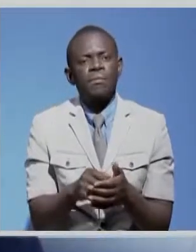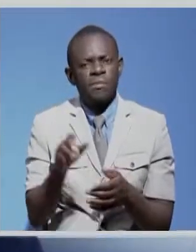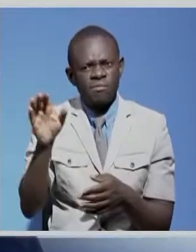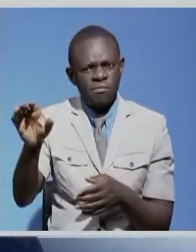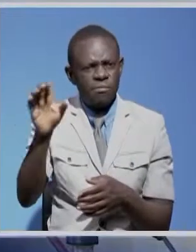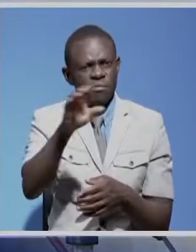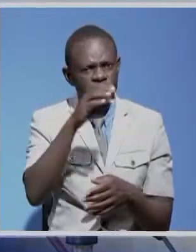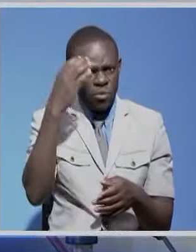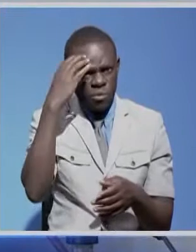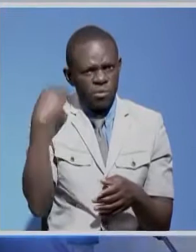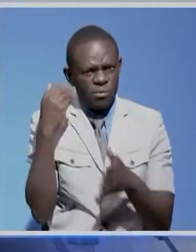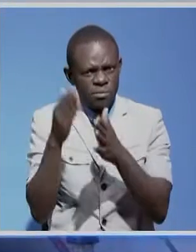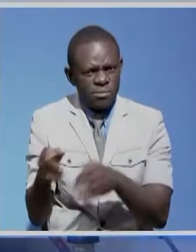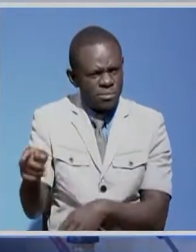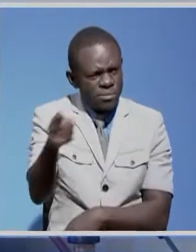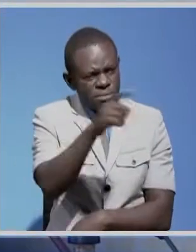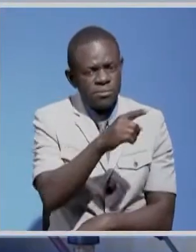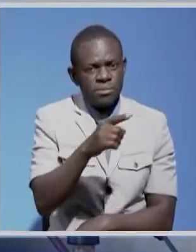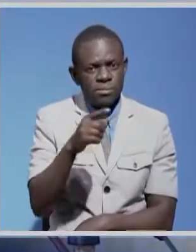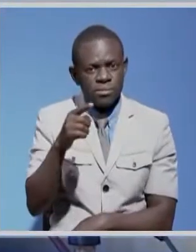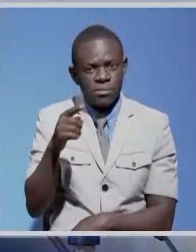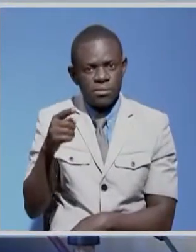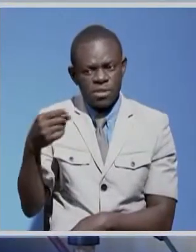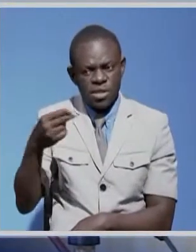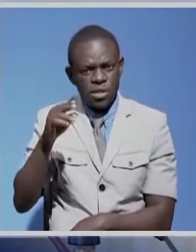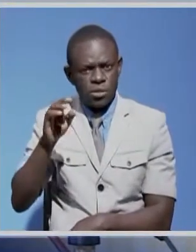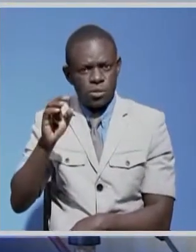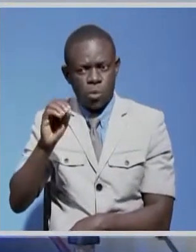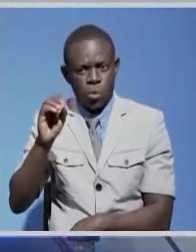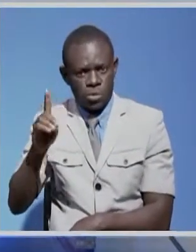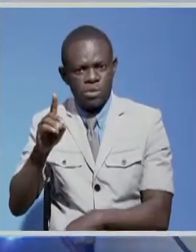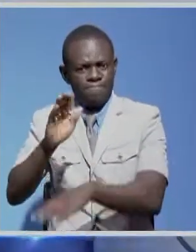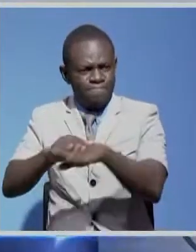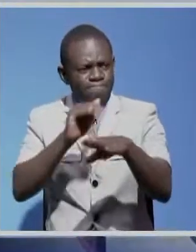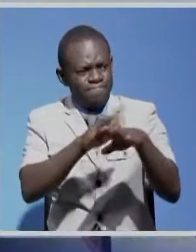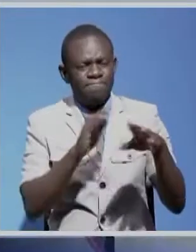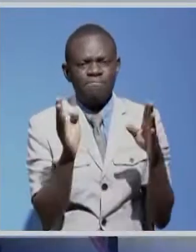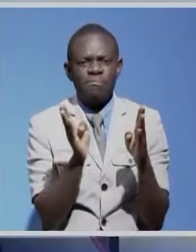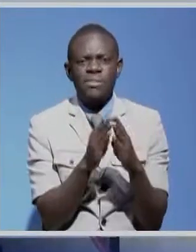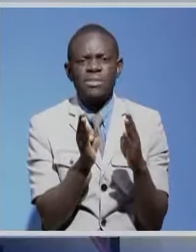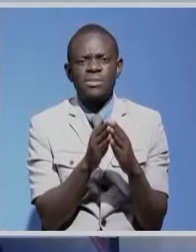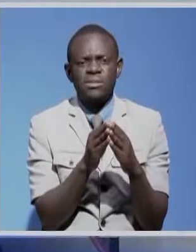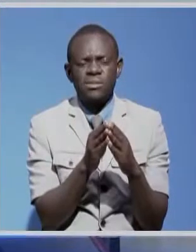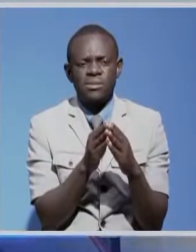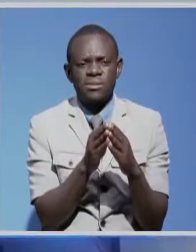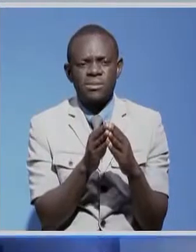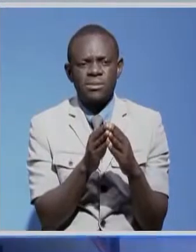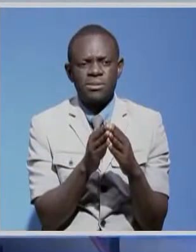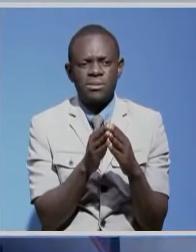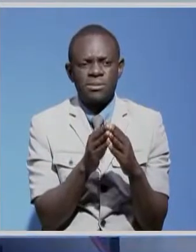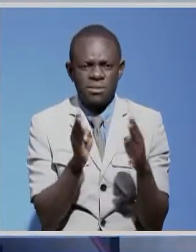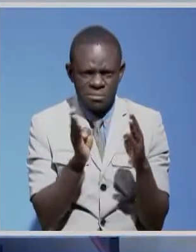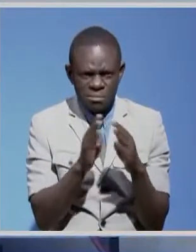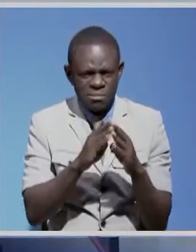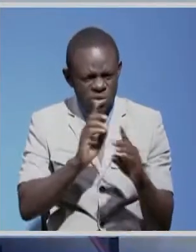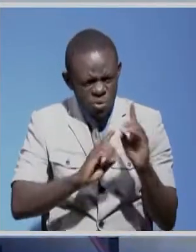provinces, and this meeting was held in a congregate setup. And what we saw in